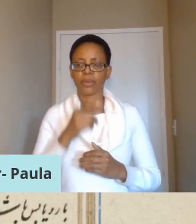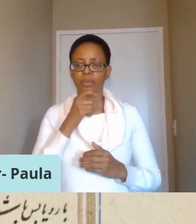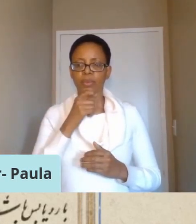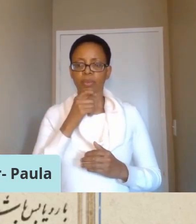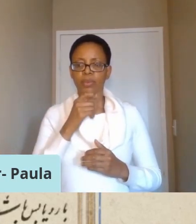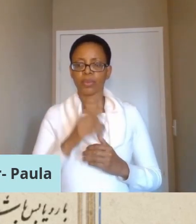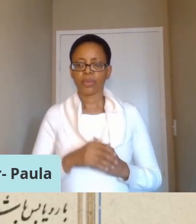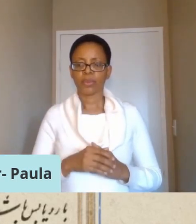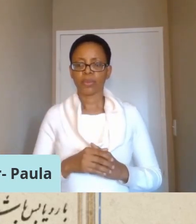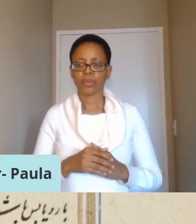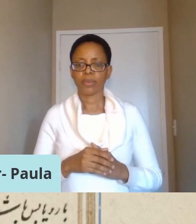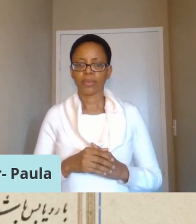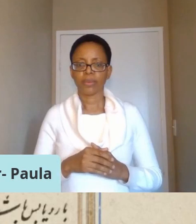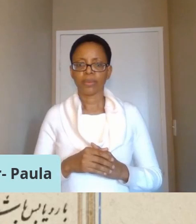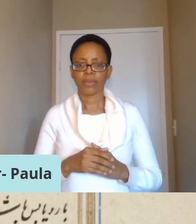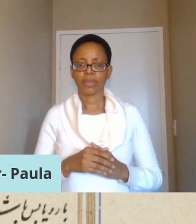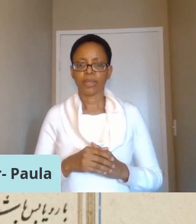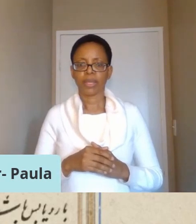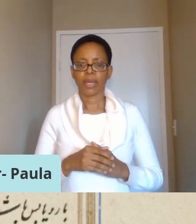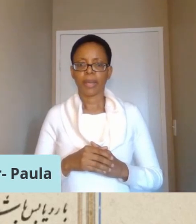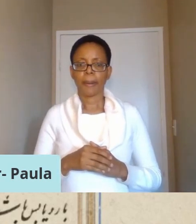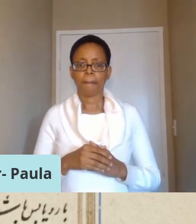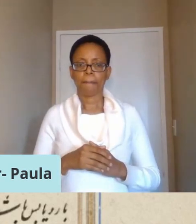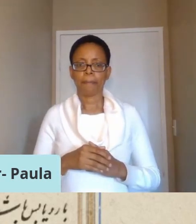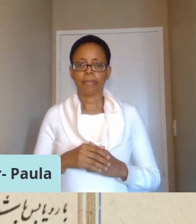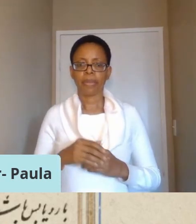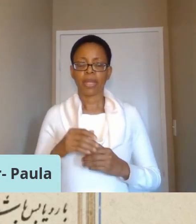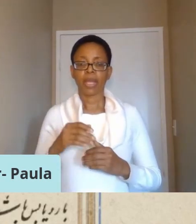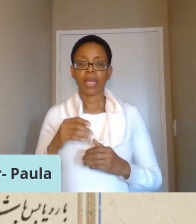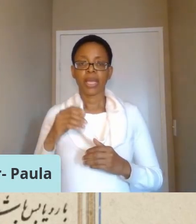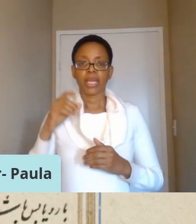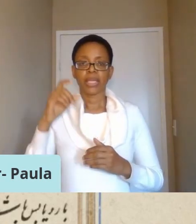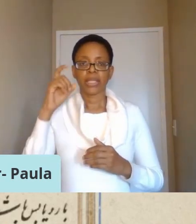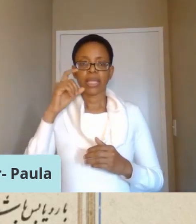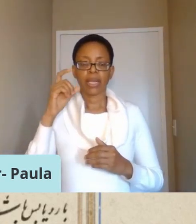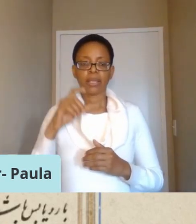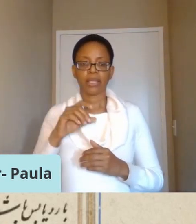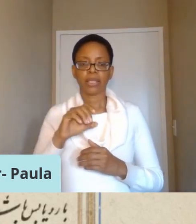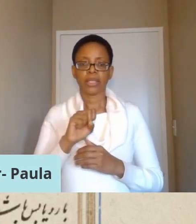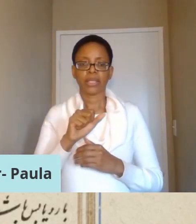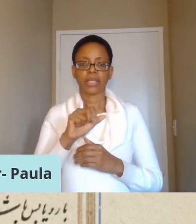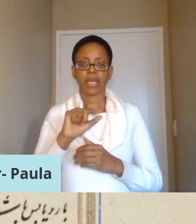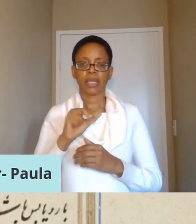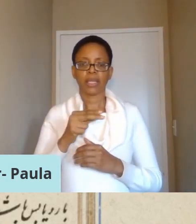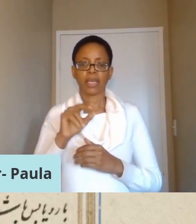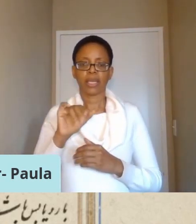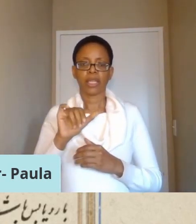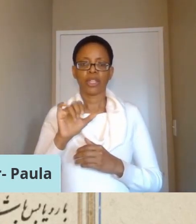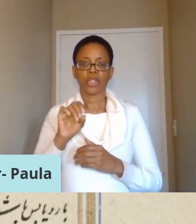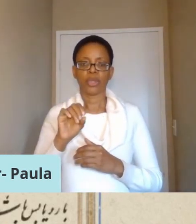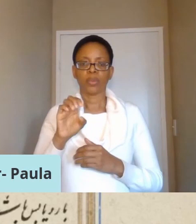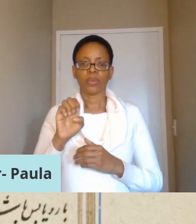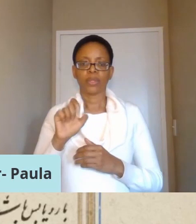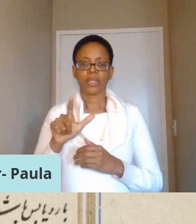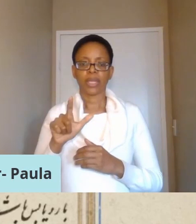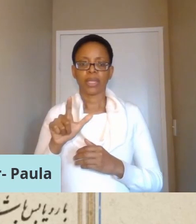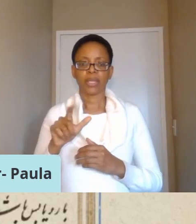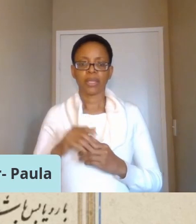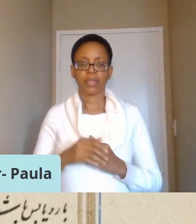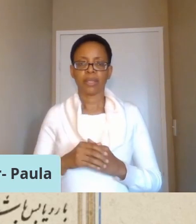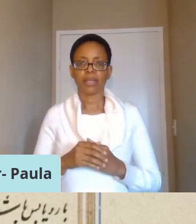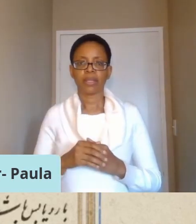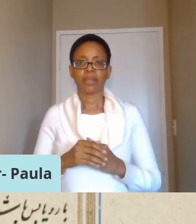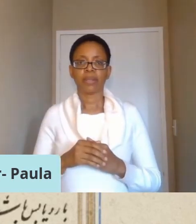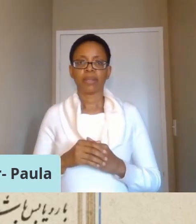his presentation is An Islamic Therapy, Fear-Reducing Holistic Approach. Salih Yucel